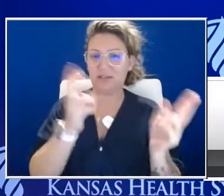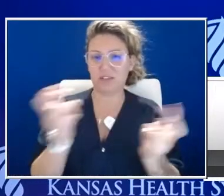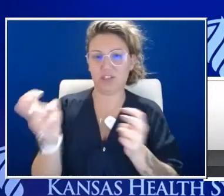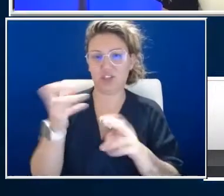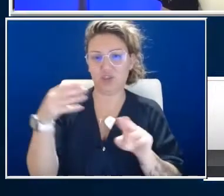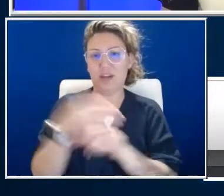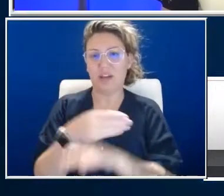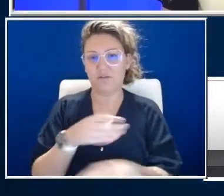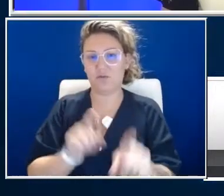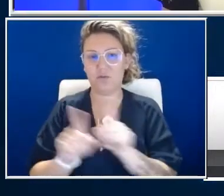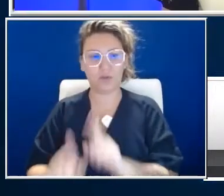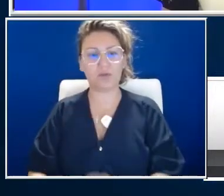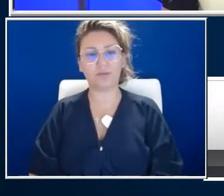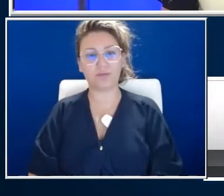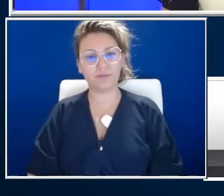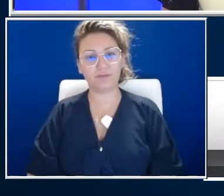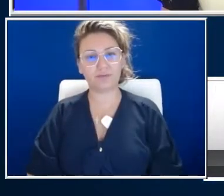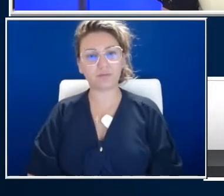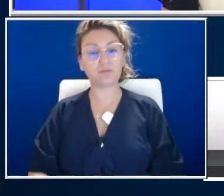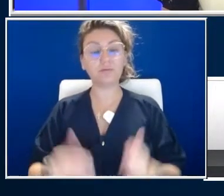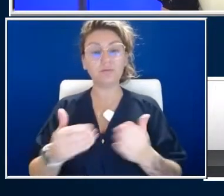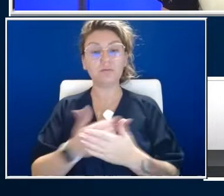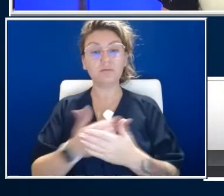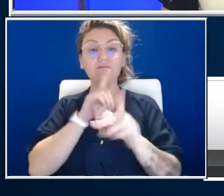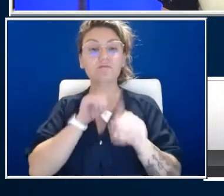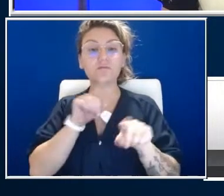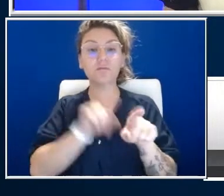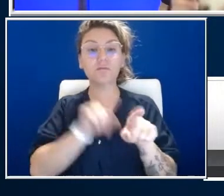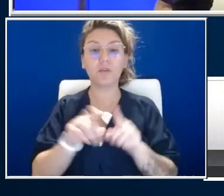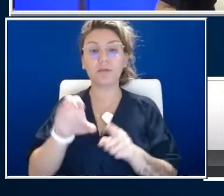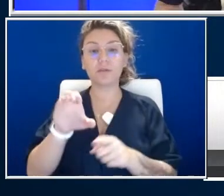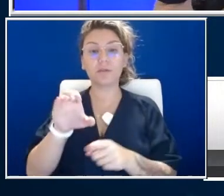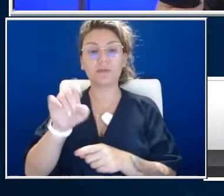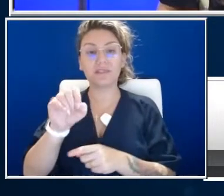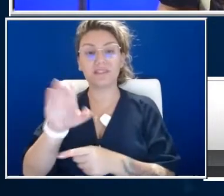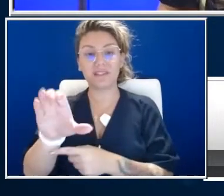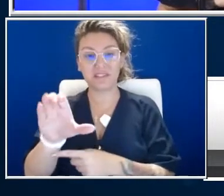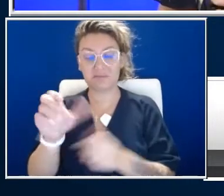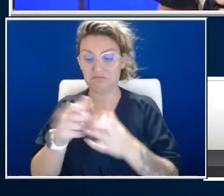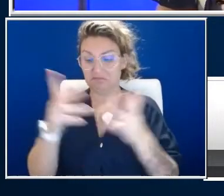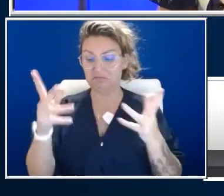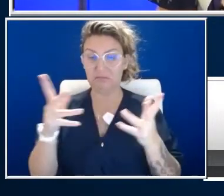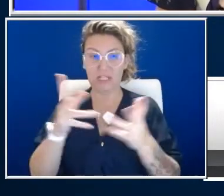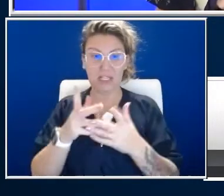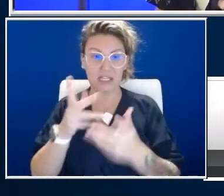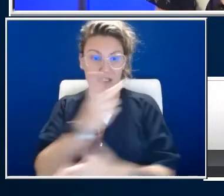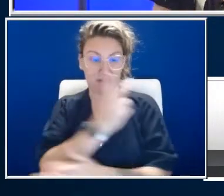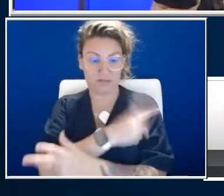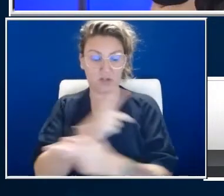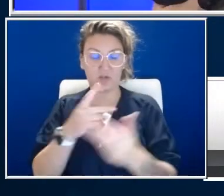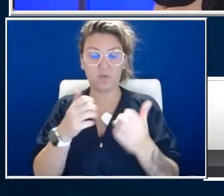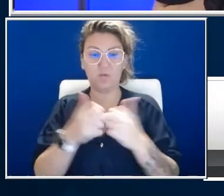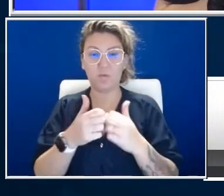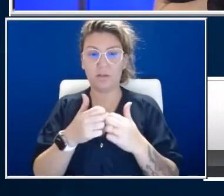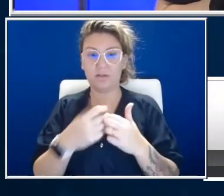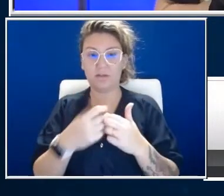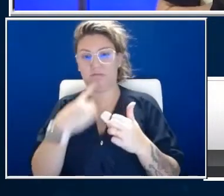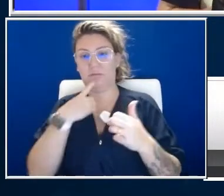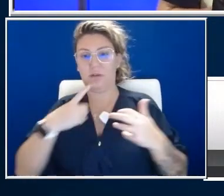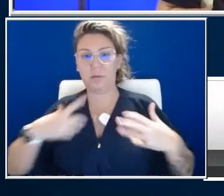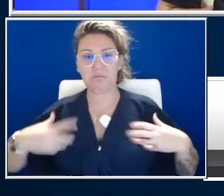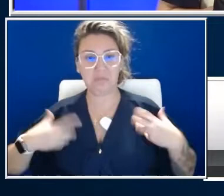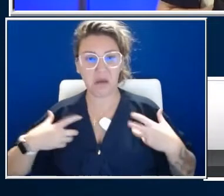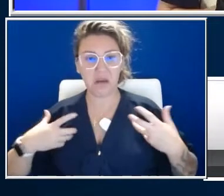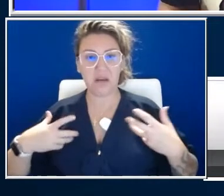as well. So a new report also from the CDC found that many patients with severe monkeypox, haven't talked about that in a minute, they had